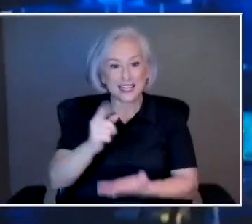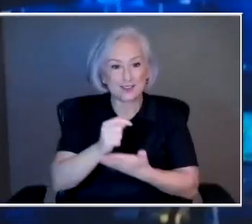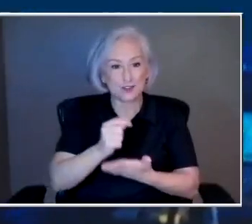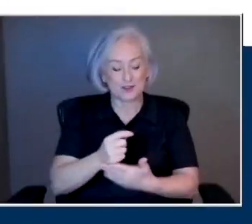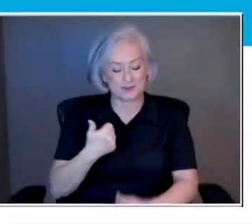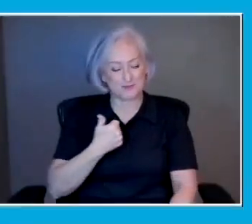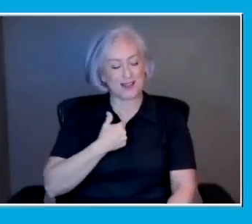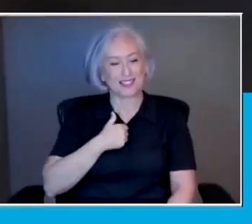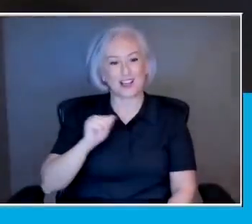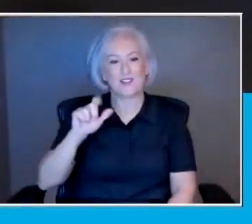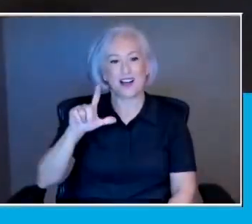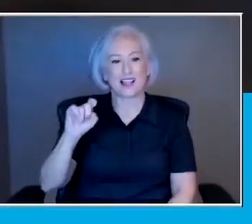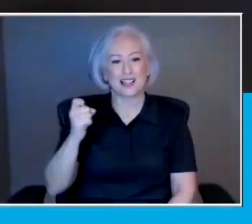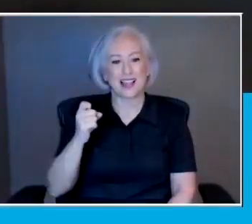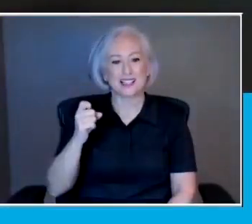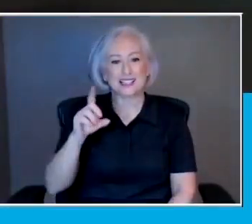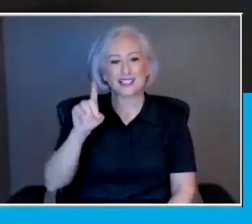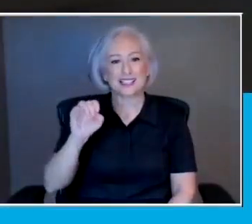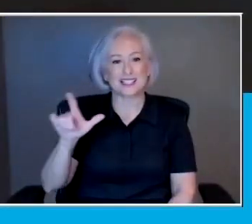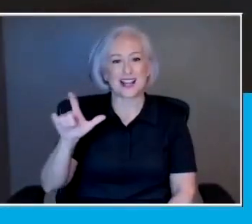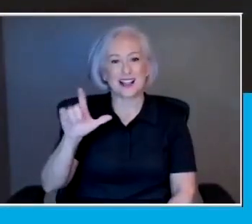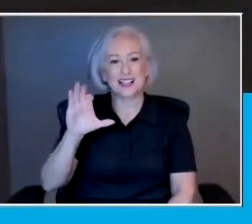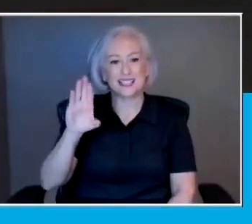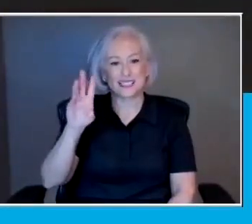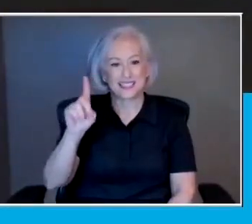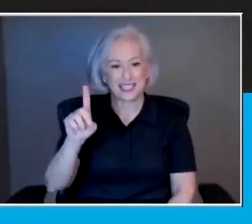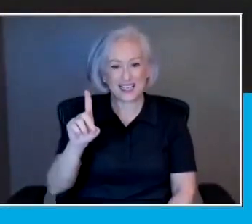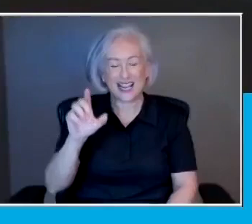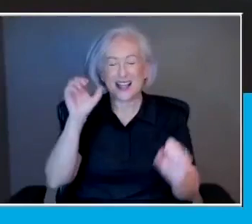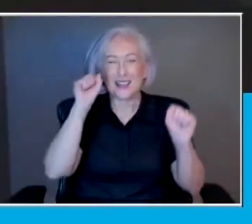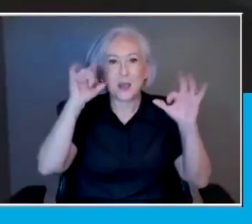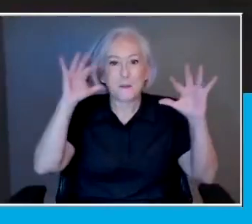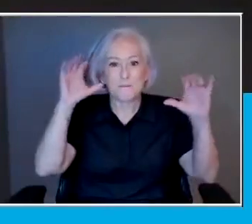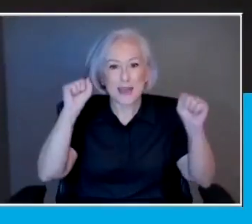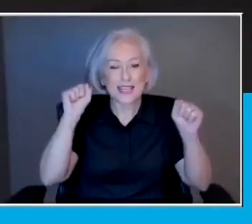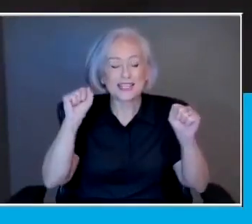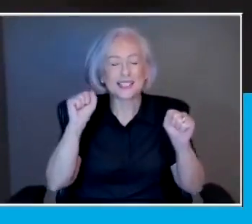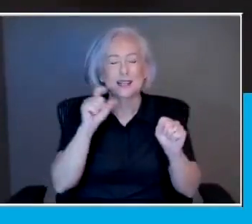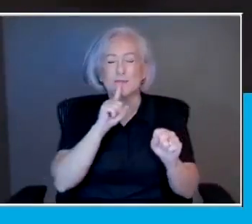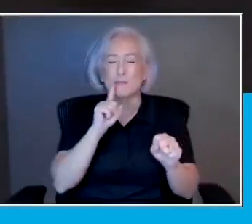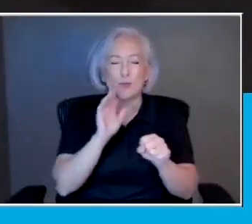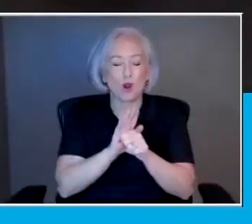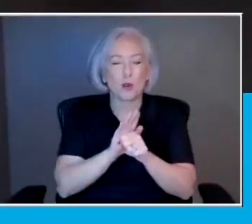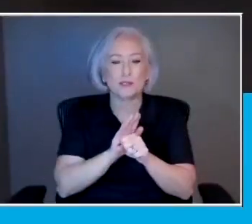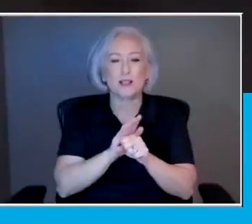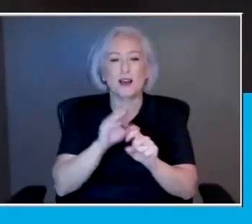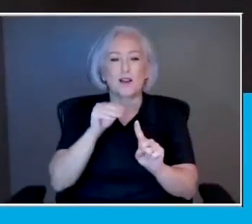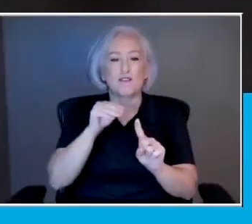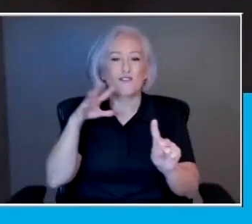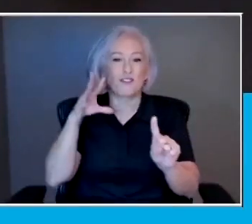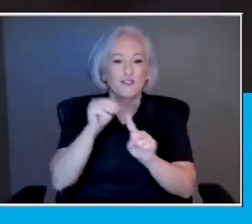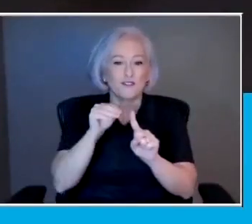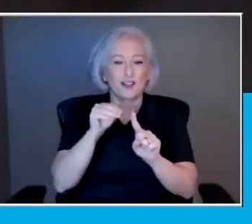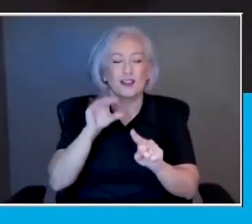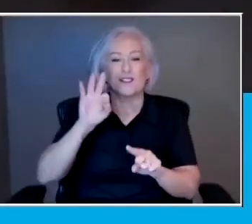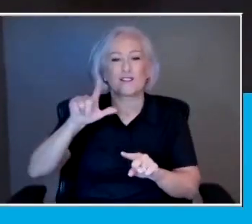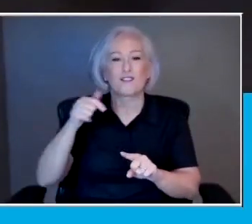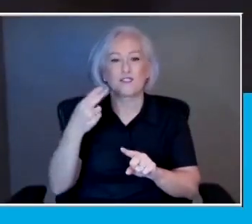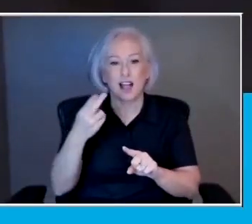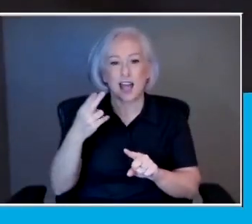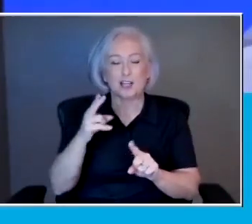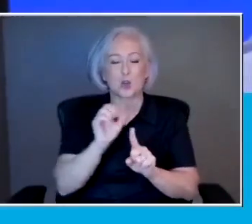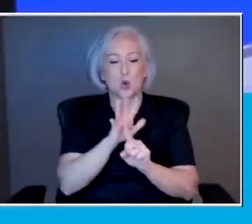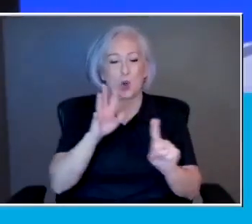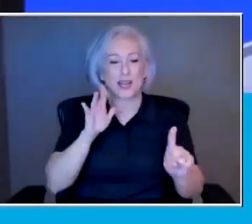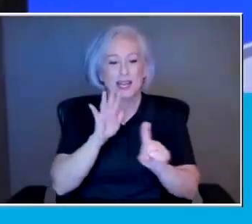Dr. Stites, the amazing promise of flash radiation, which could spare your tissue and your immune